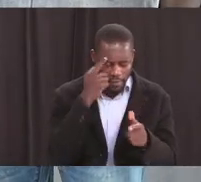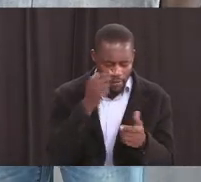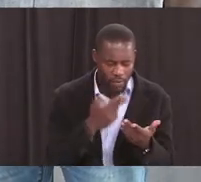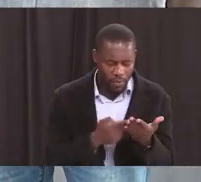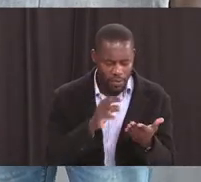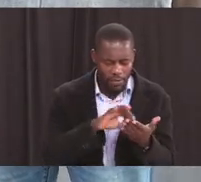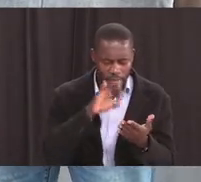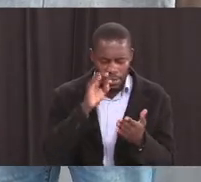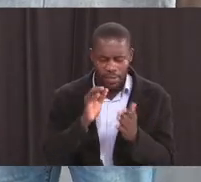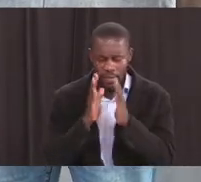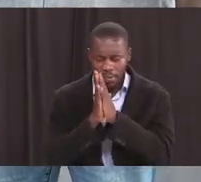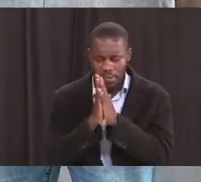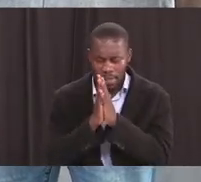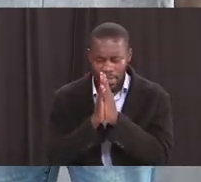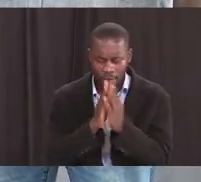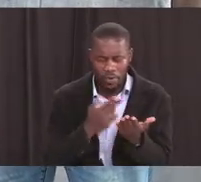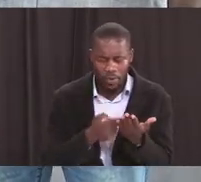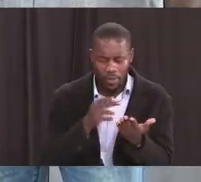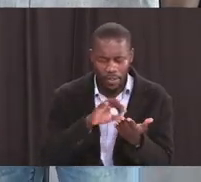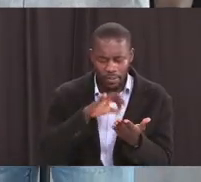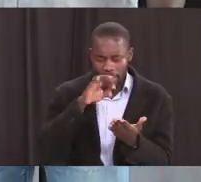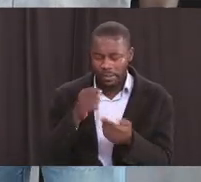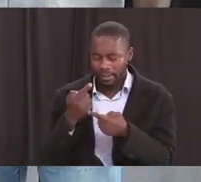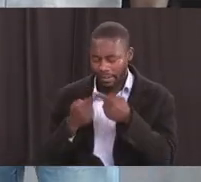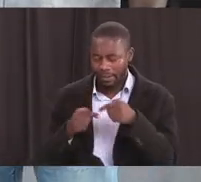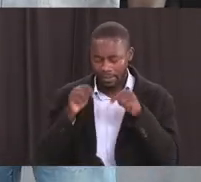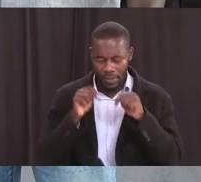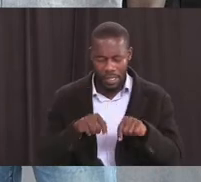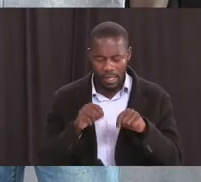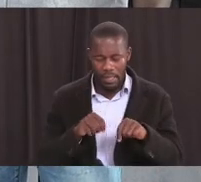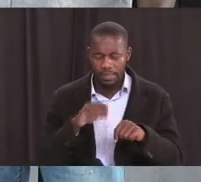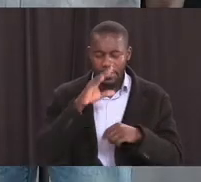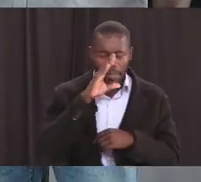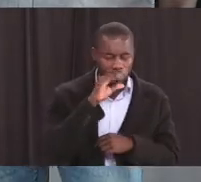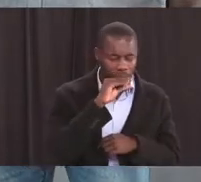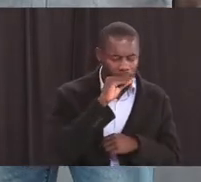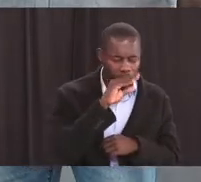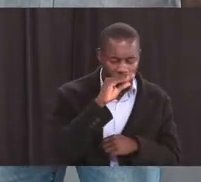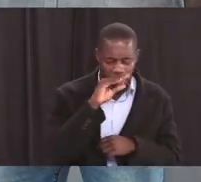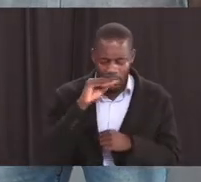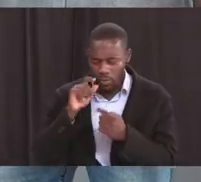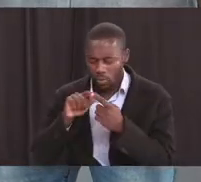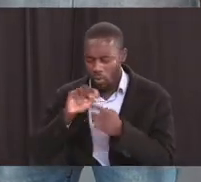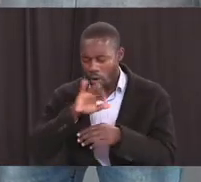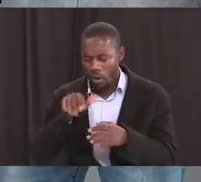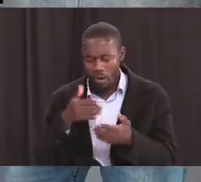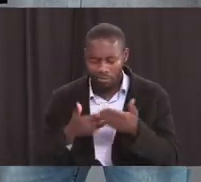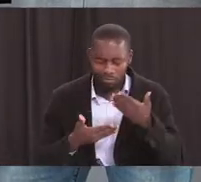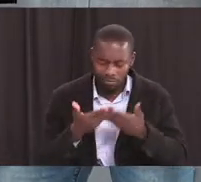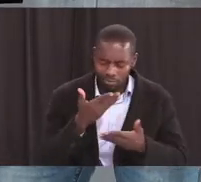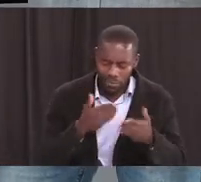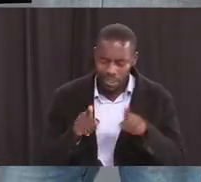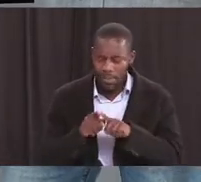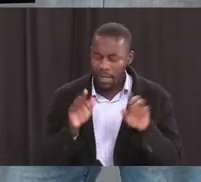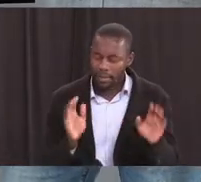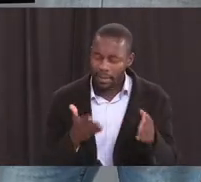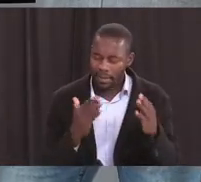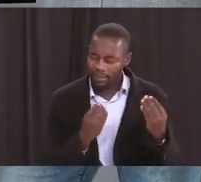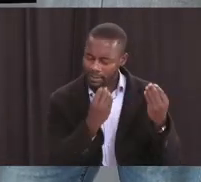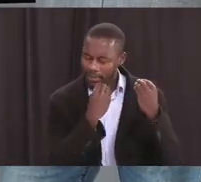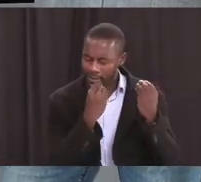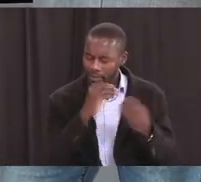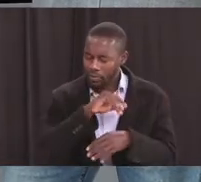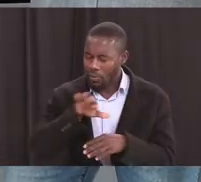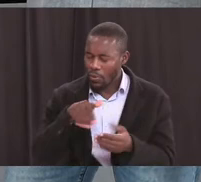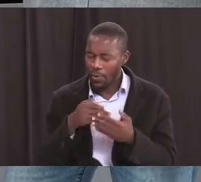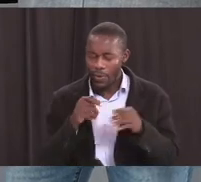of the Holy Spirit from in this place, our Father. May you speak to us, counsel us, encourage us, teach us, and